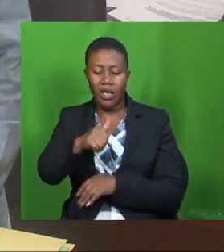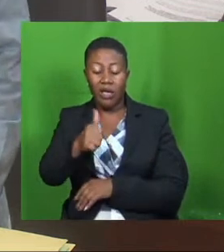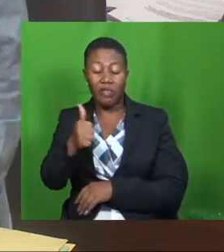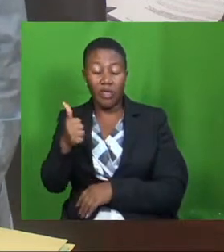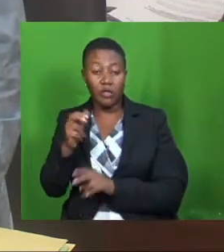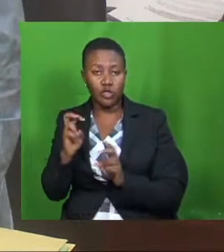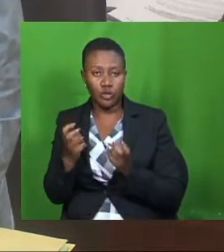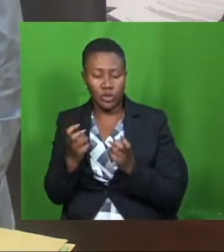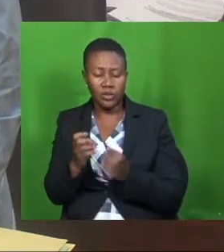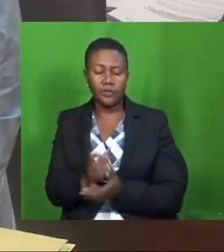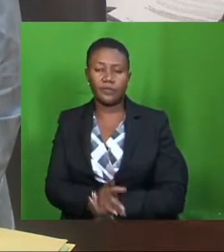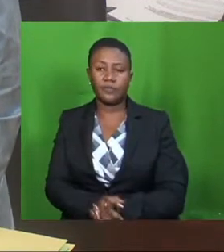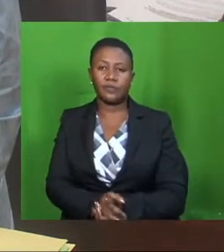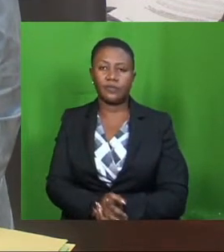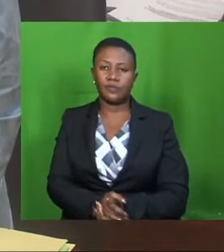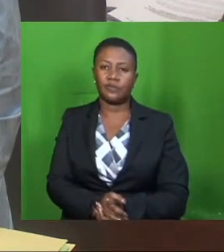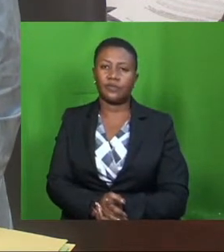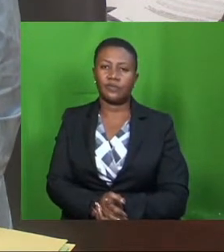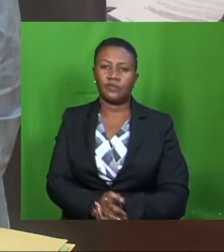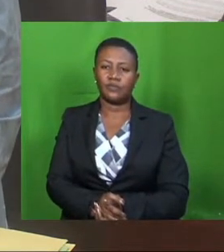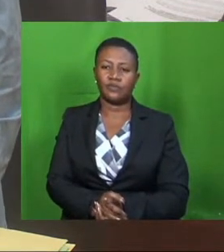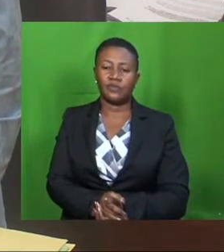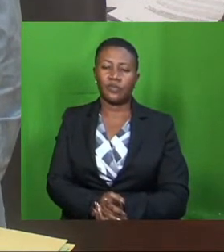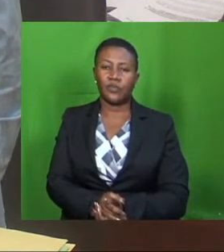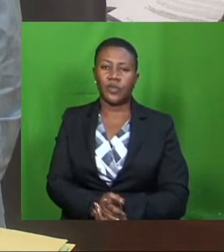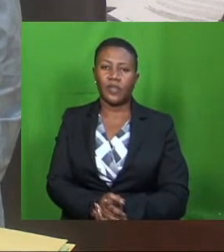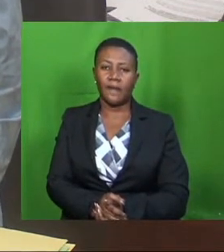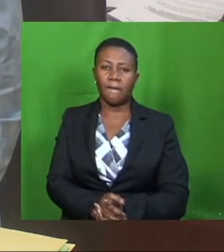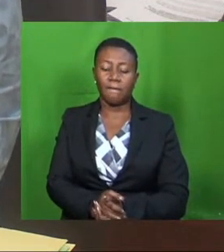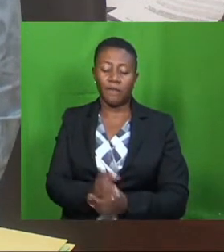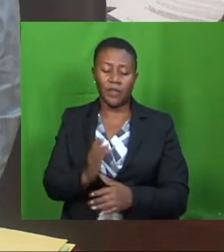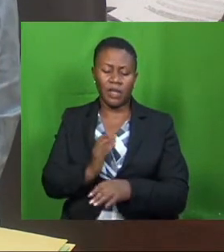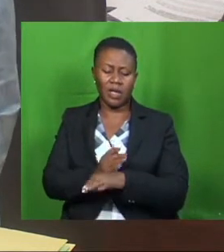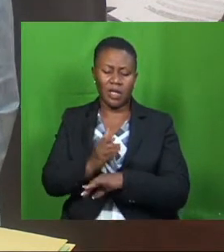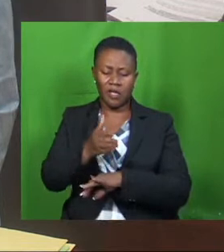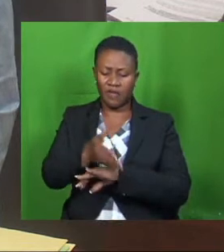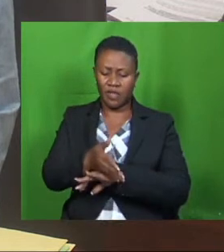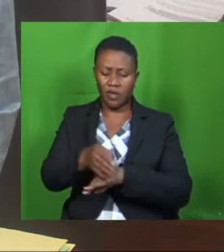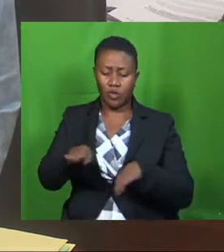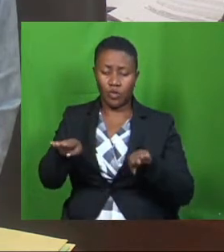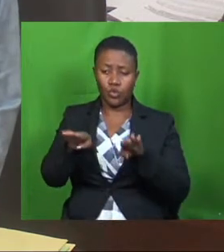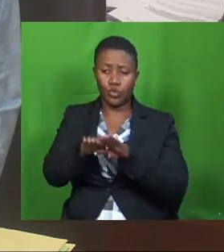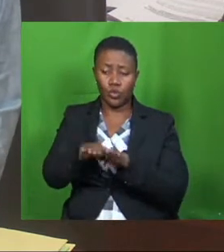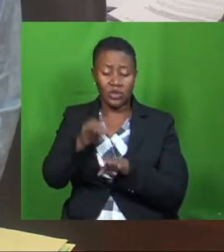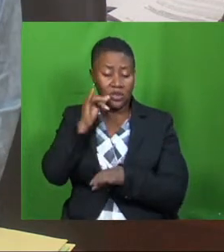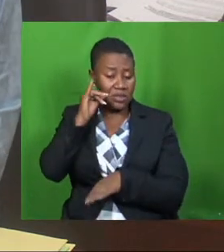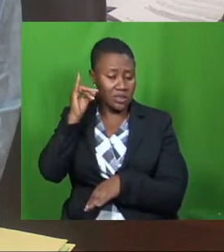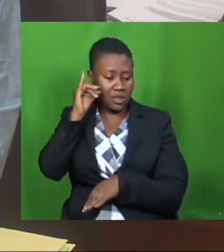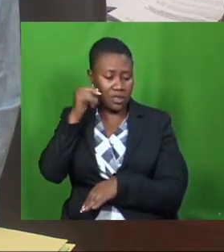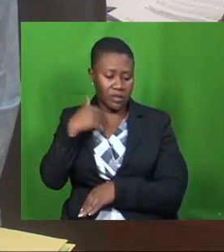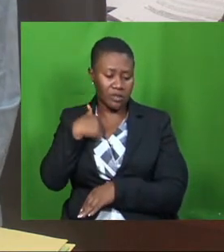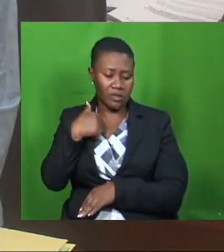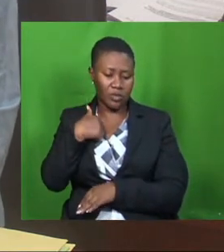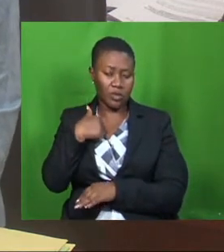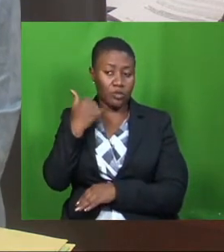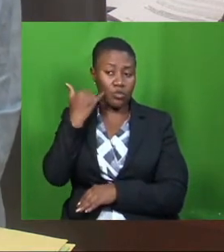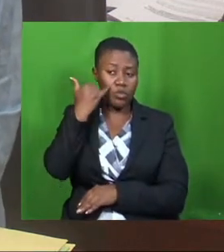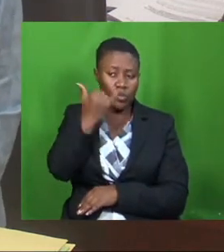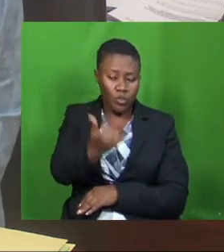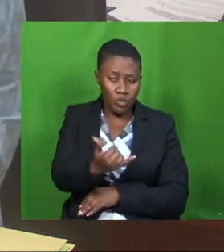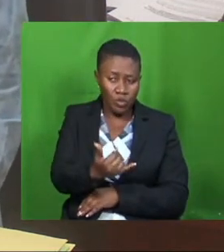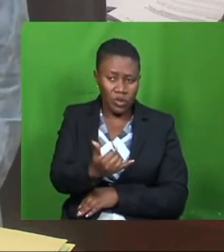was hearing my colleague, the First Deputy Whip